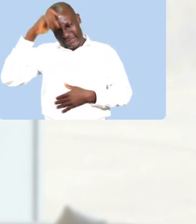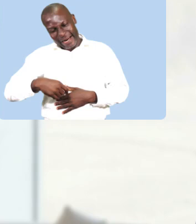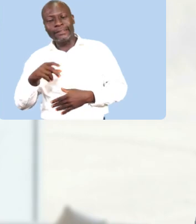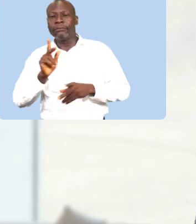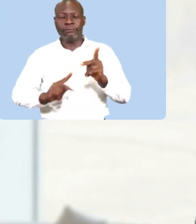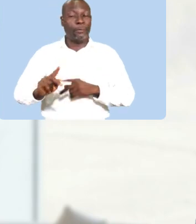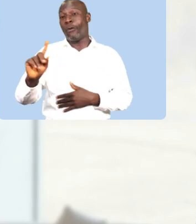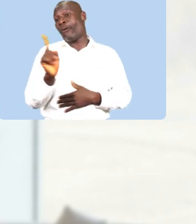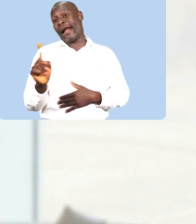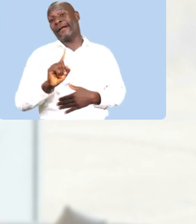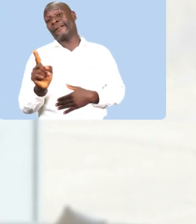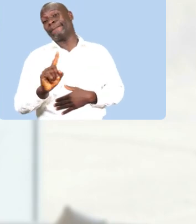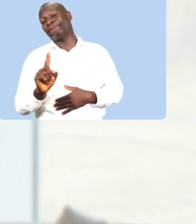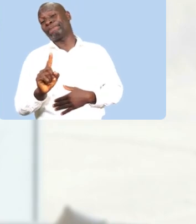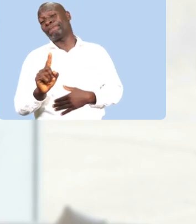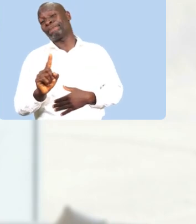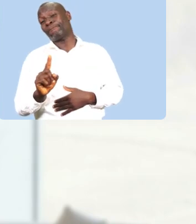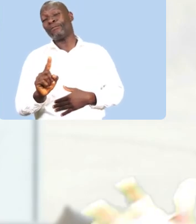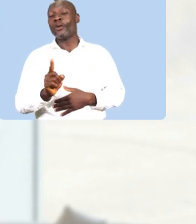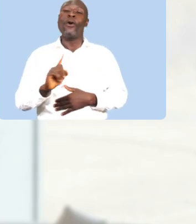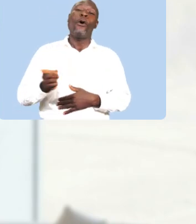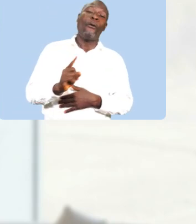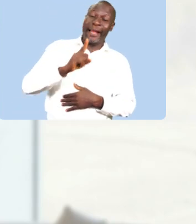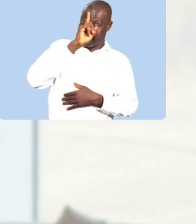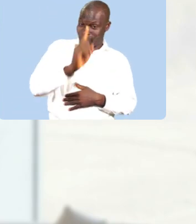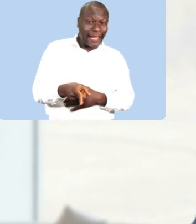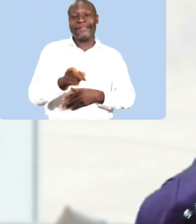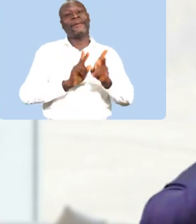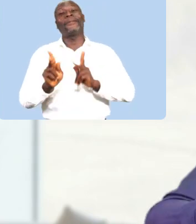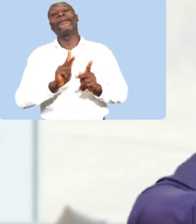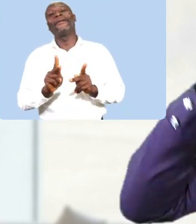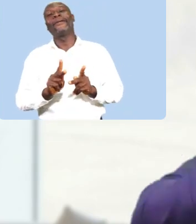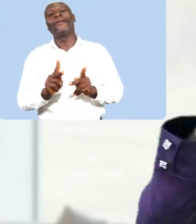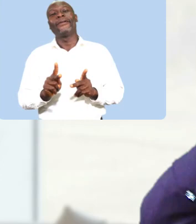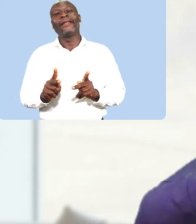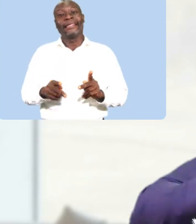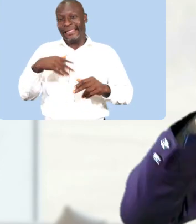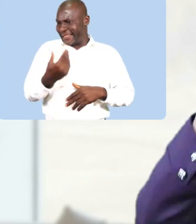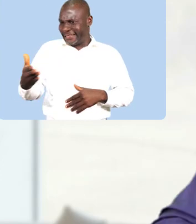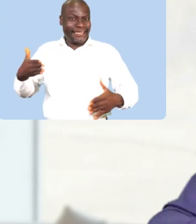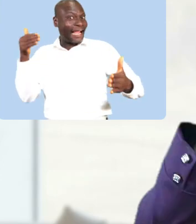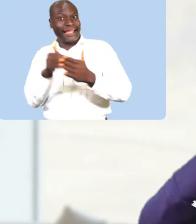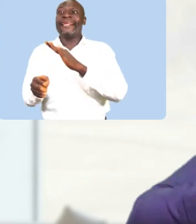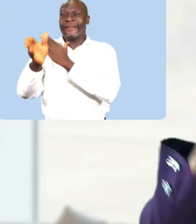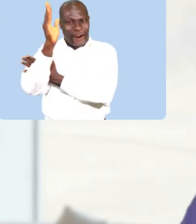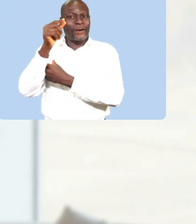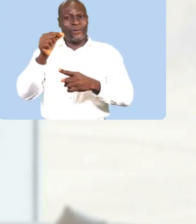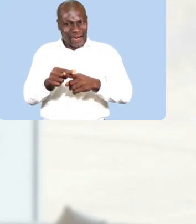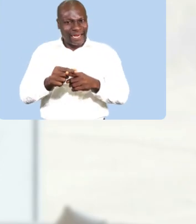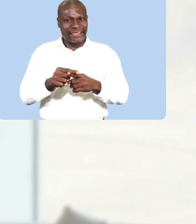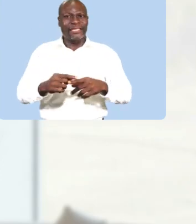way. And yan safon wahe fa. And then near ma, a tear on yan kopo asam, den den